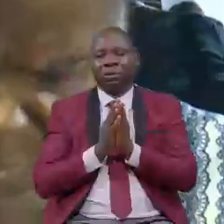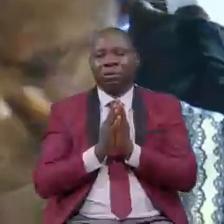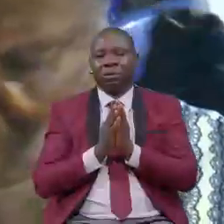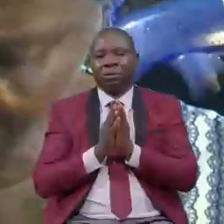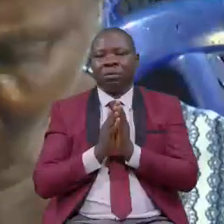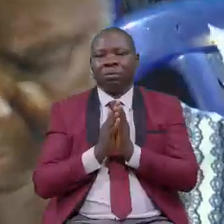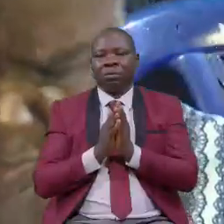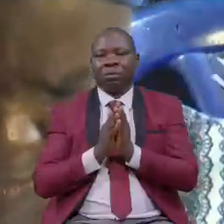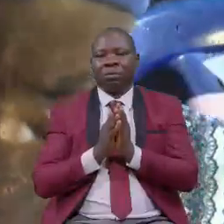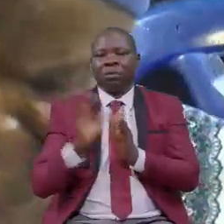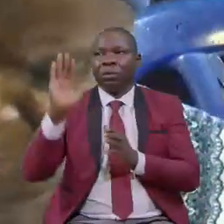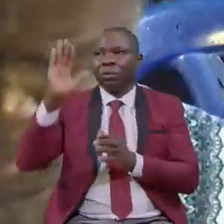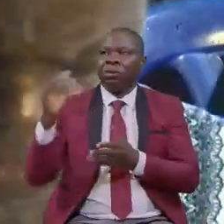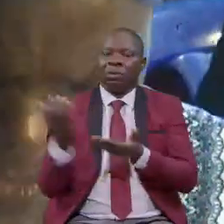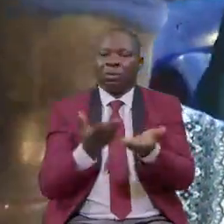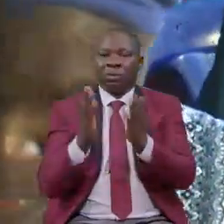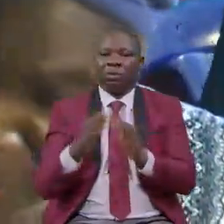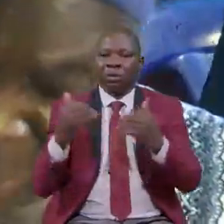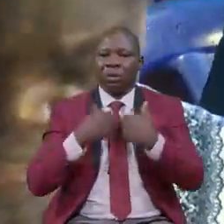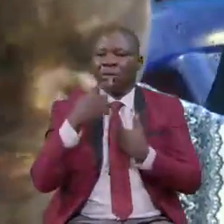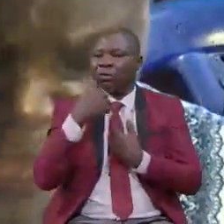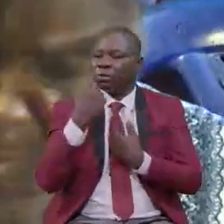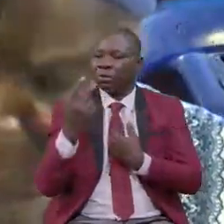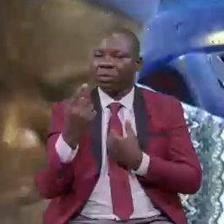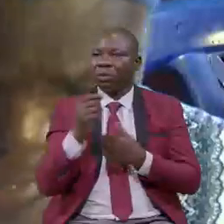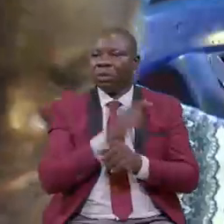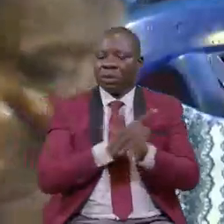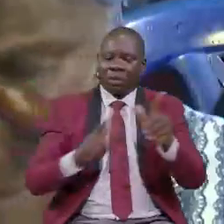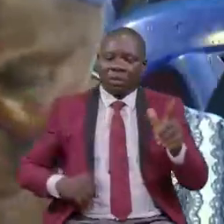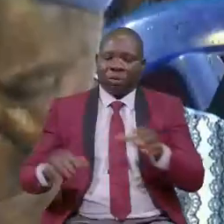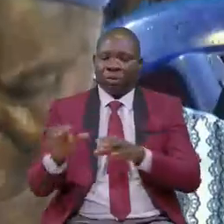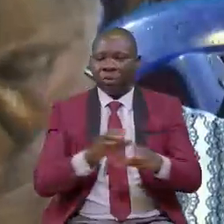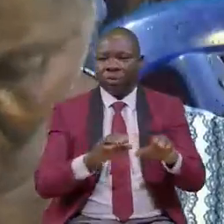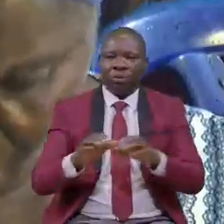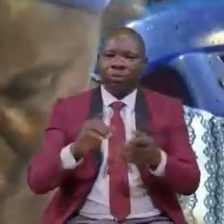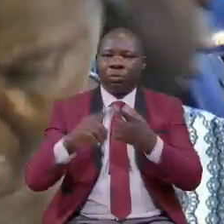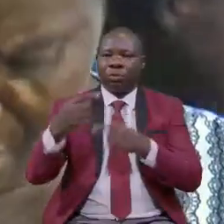Your servant has spoken. Lord, do to me